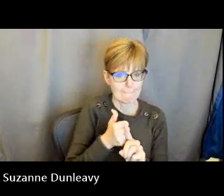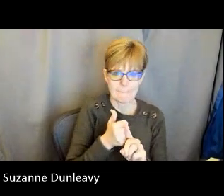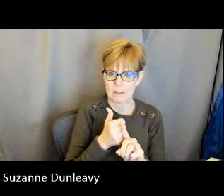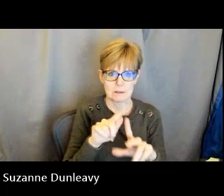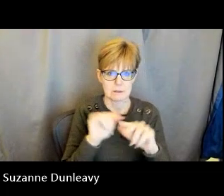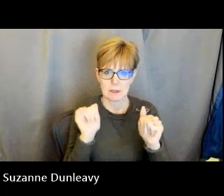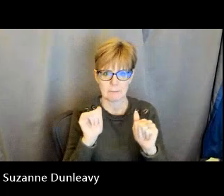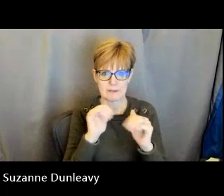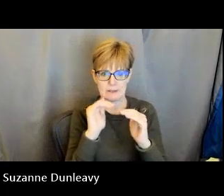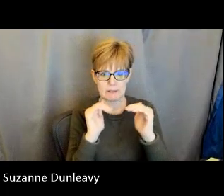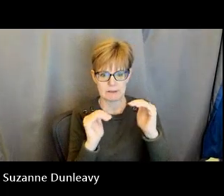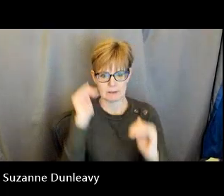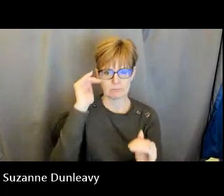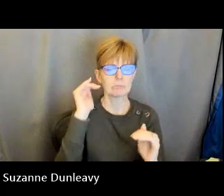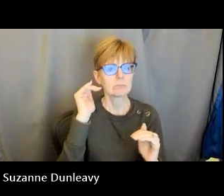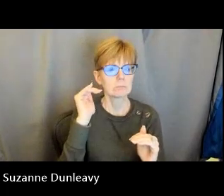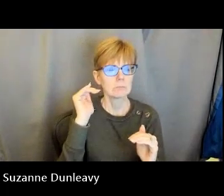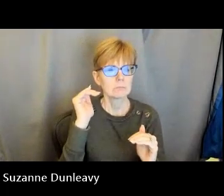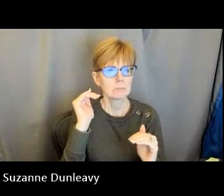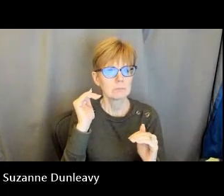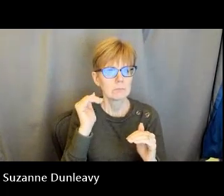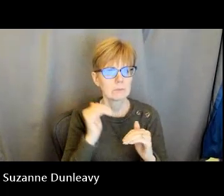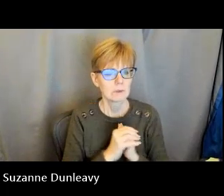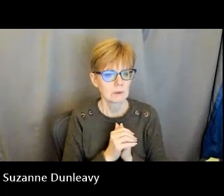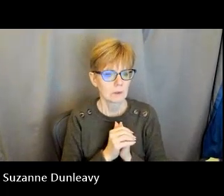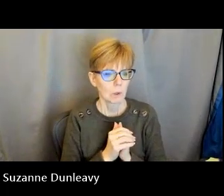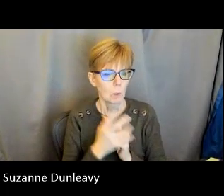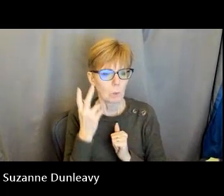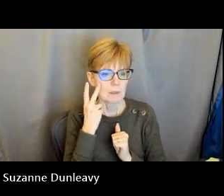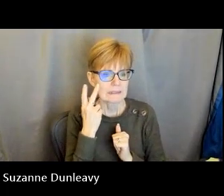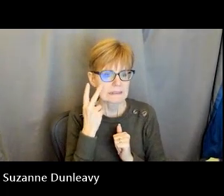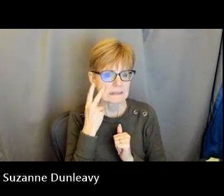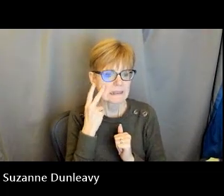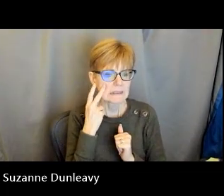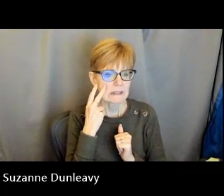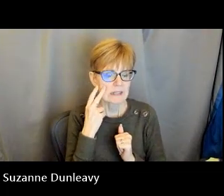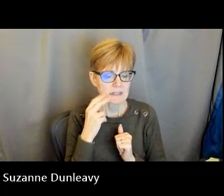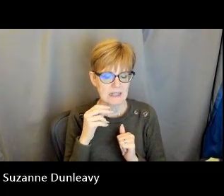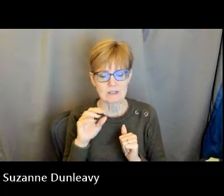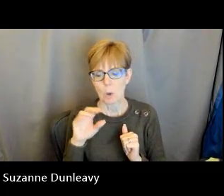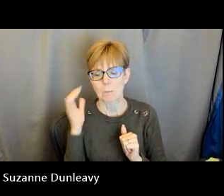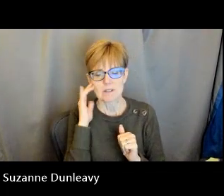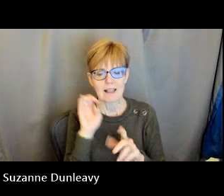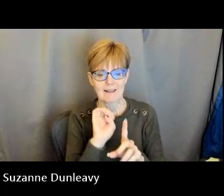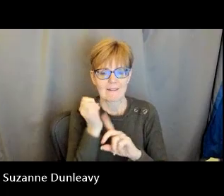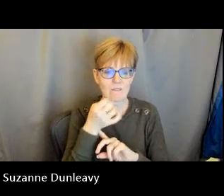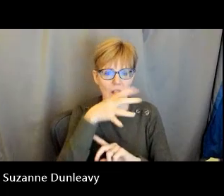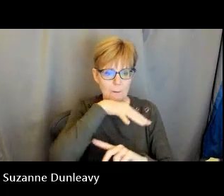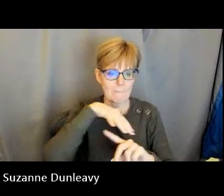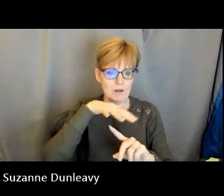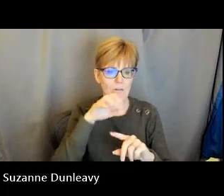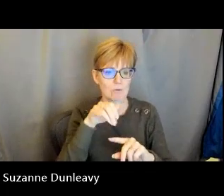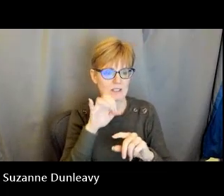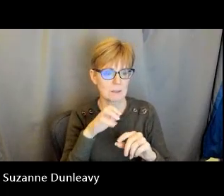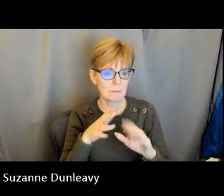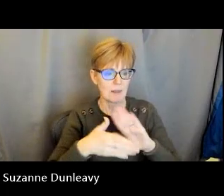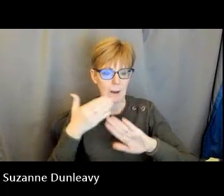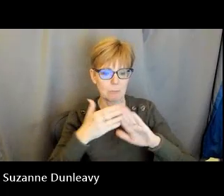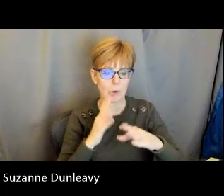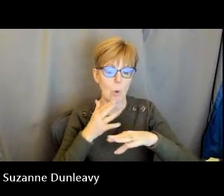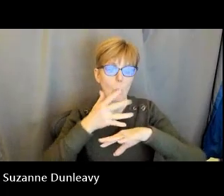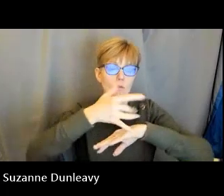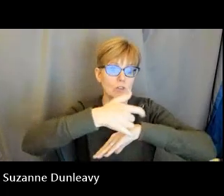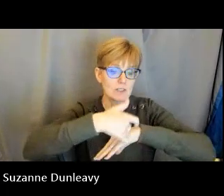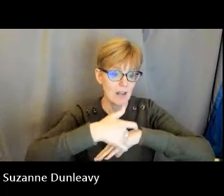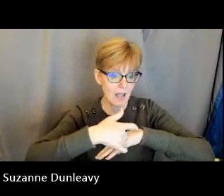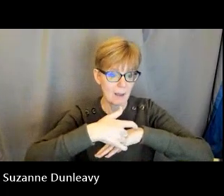the ecosystem of racism that's operating across time and across institutions. And this shows up in a variety of